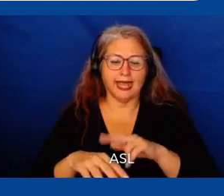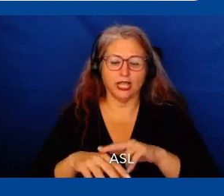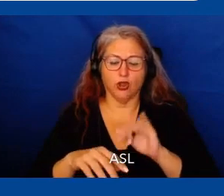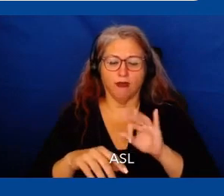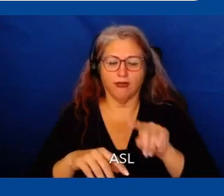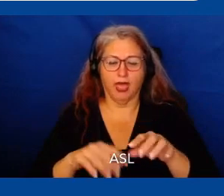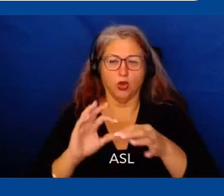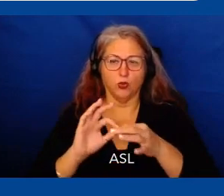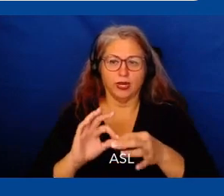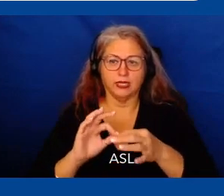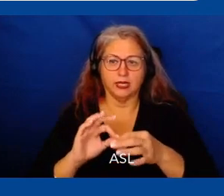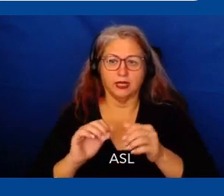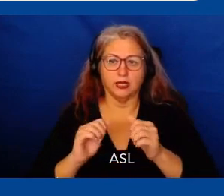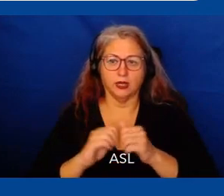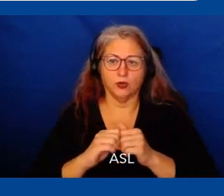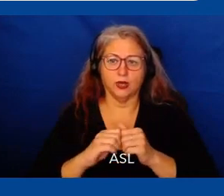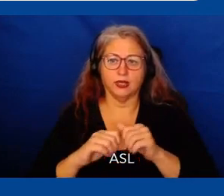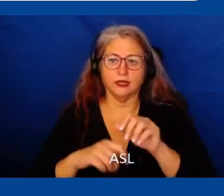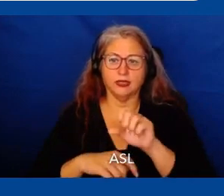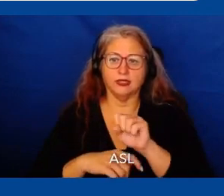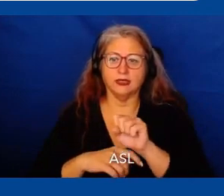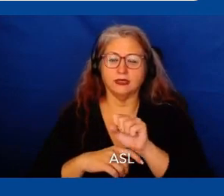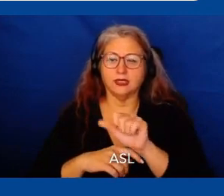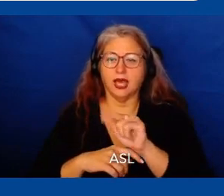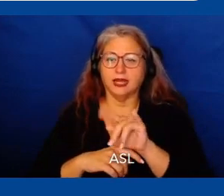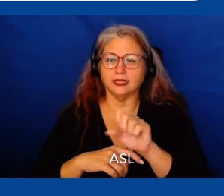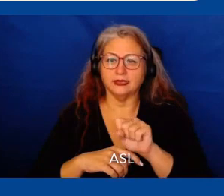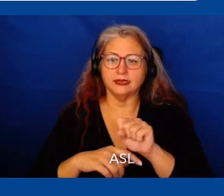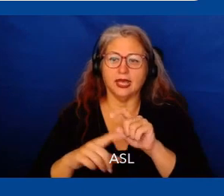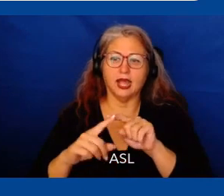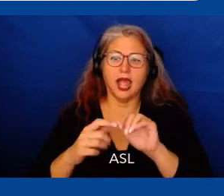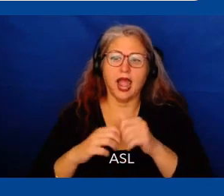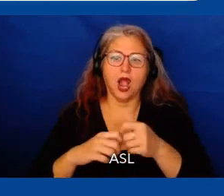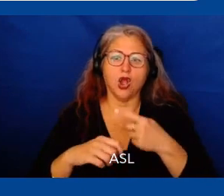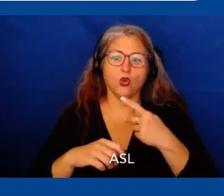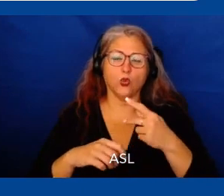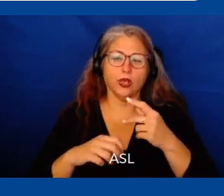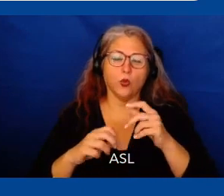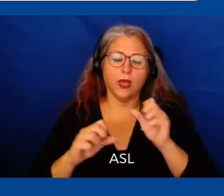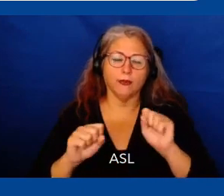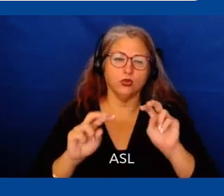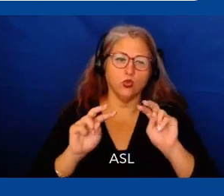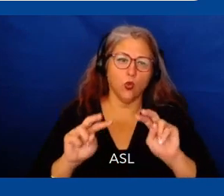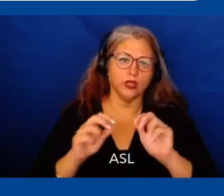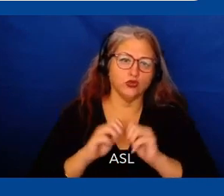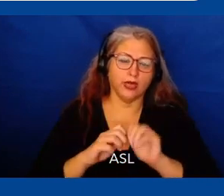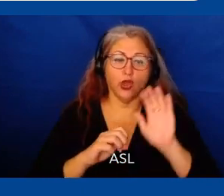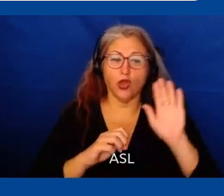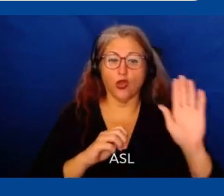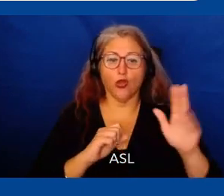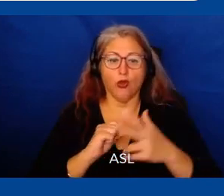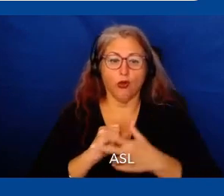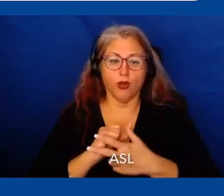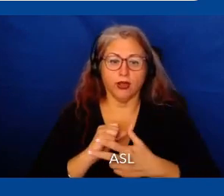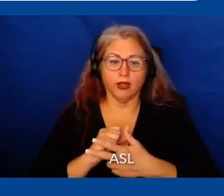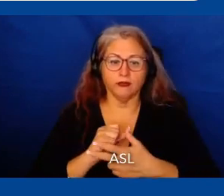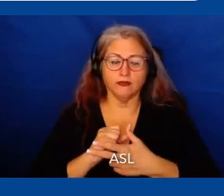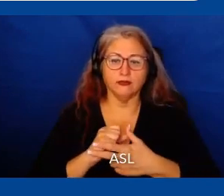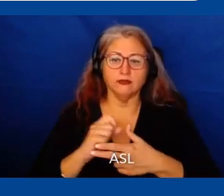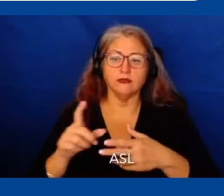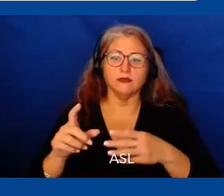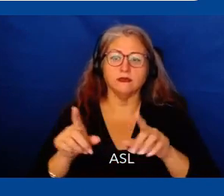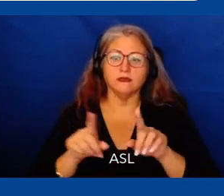relationship with Nadelpi started, and how we watched together her archives, and also